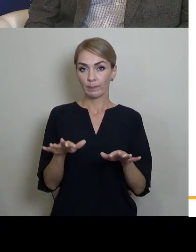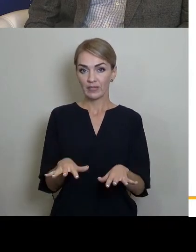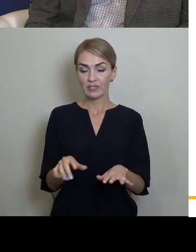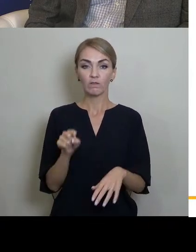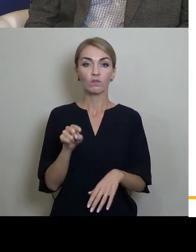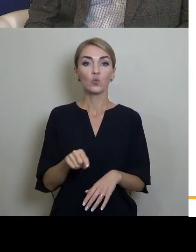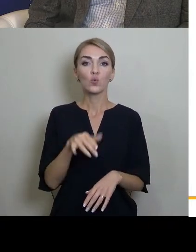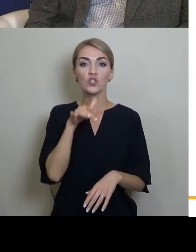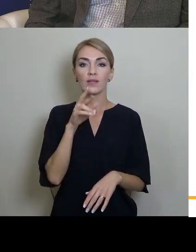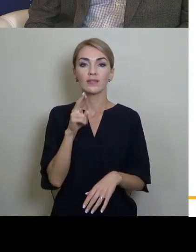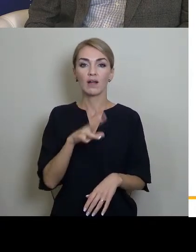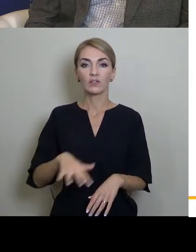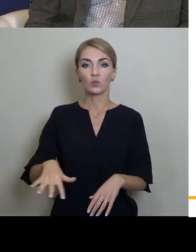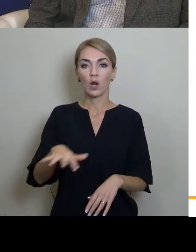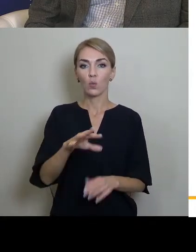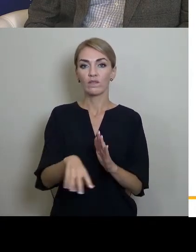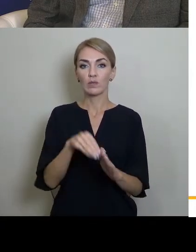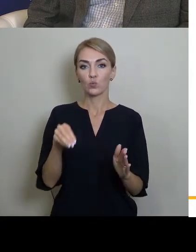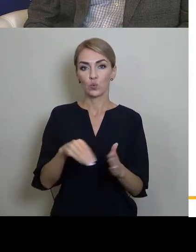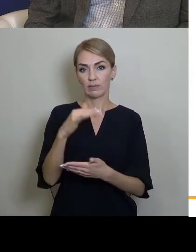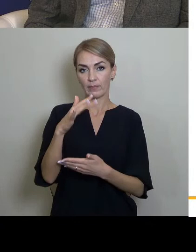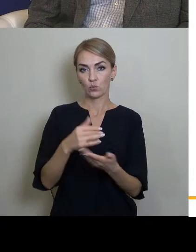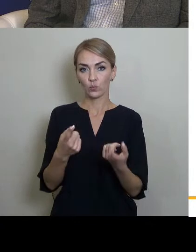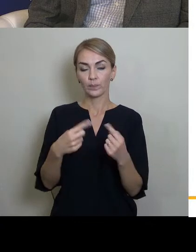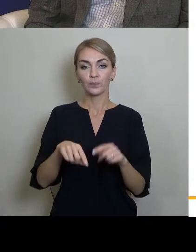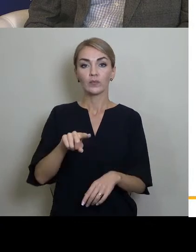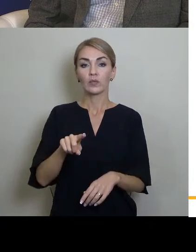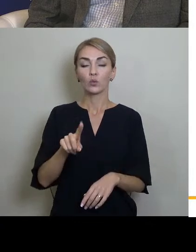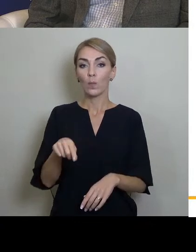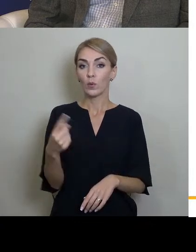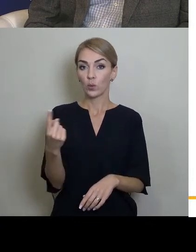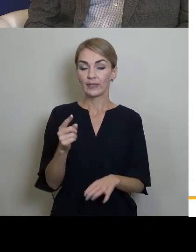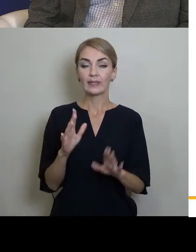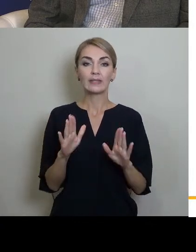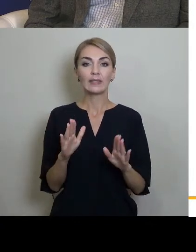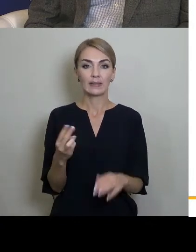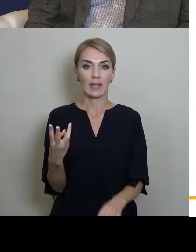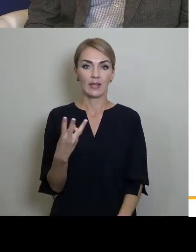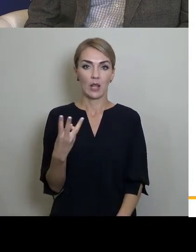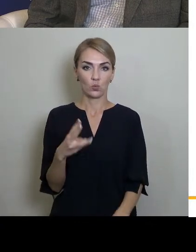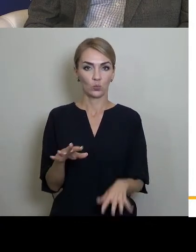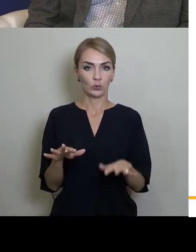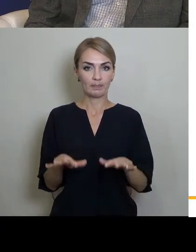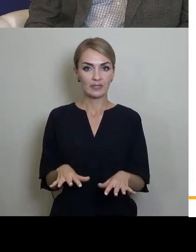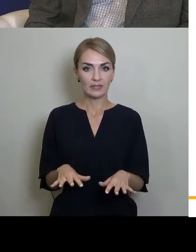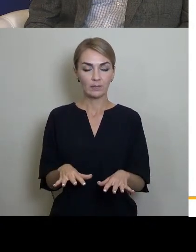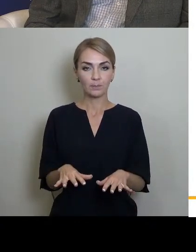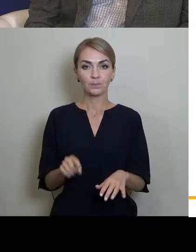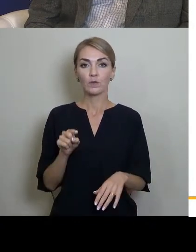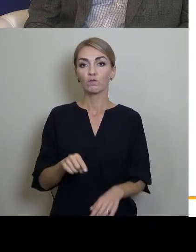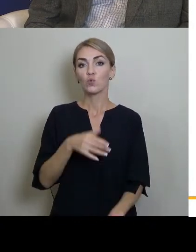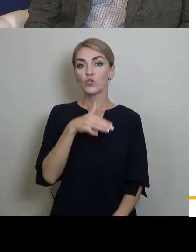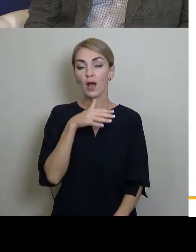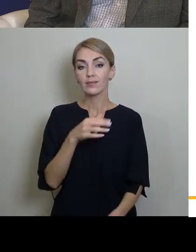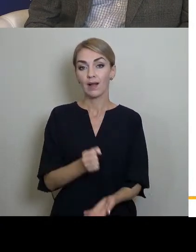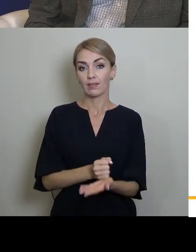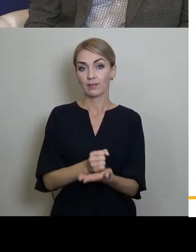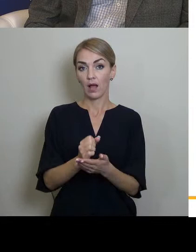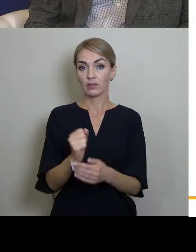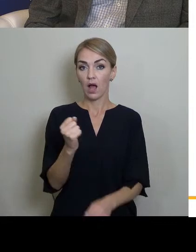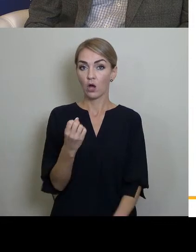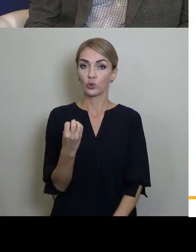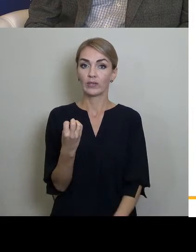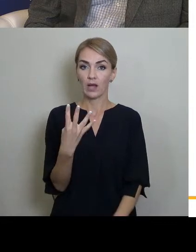is at the second place, but in the territorial list constituency, he or she is at the place